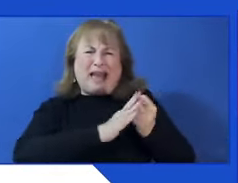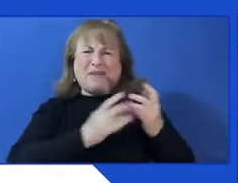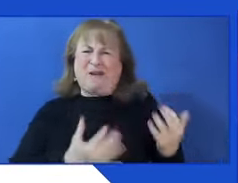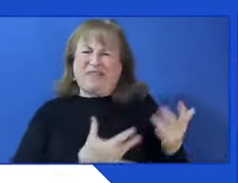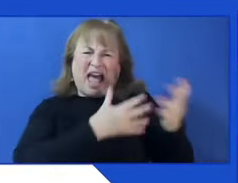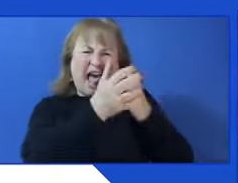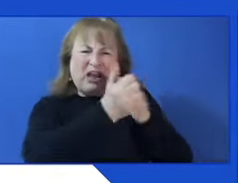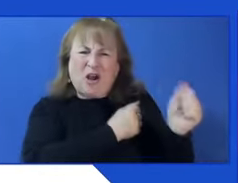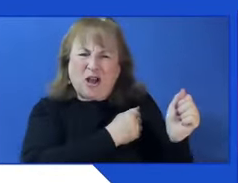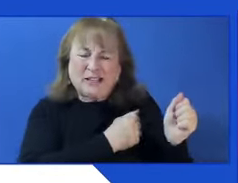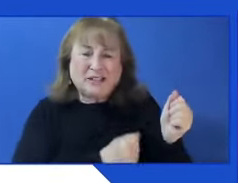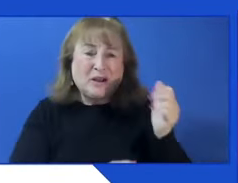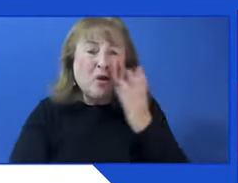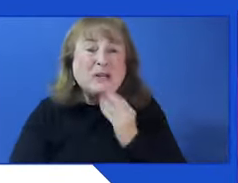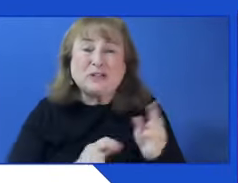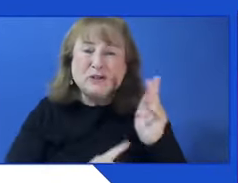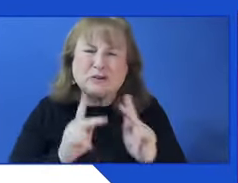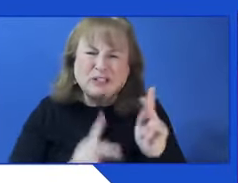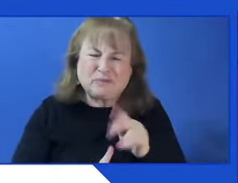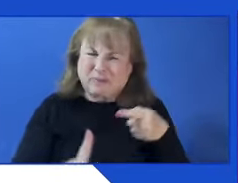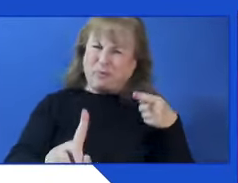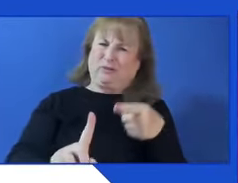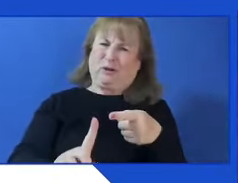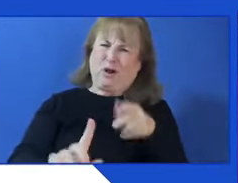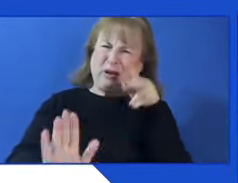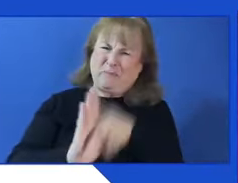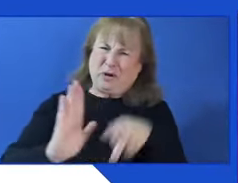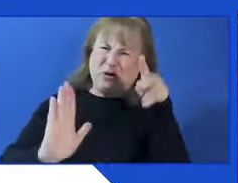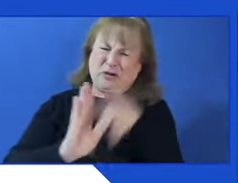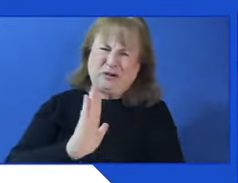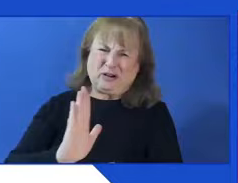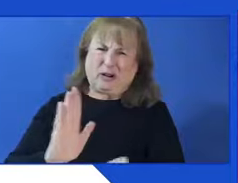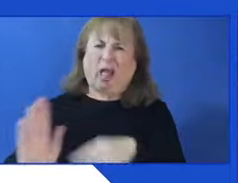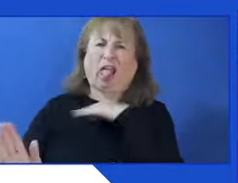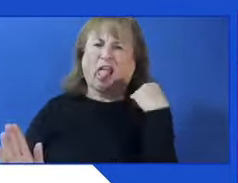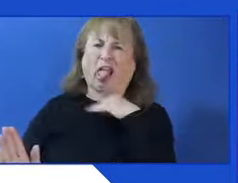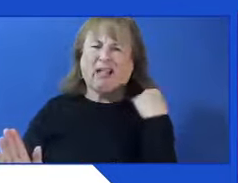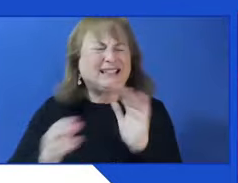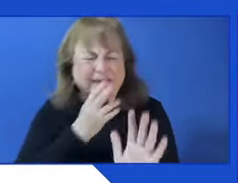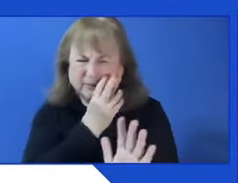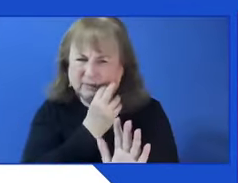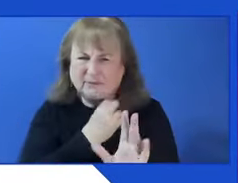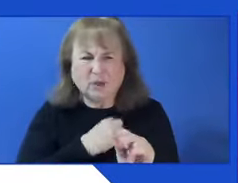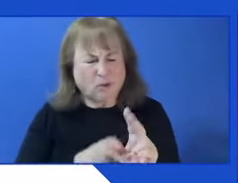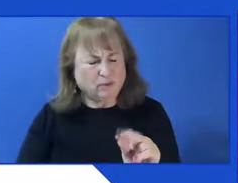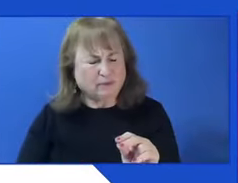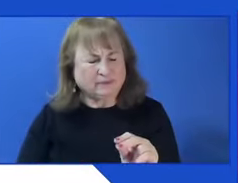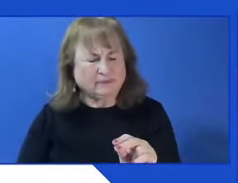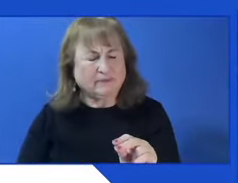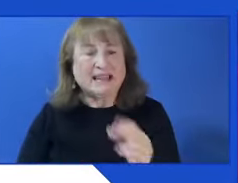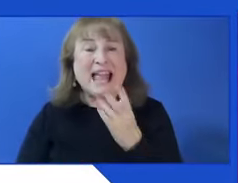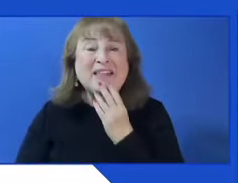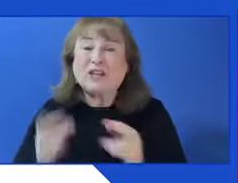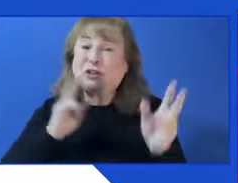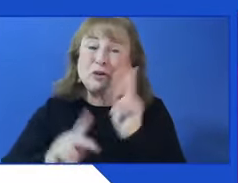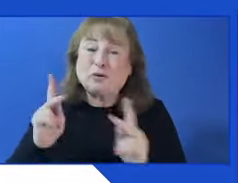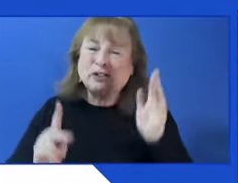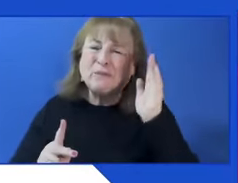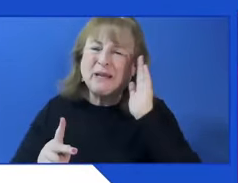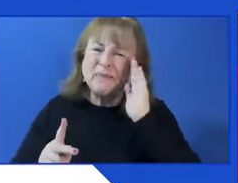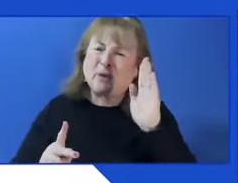when Jews were targeted and murdered and butchered. Instead, the Jewish people will